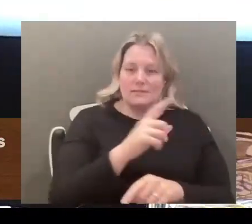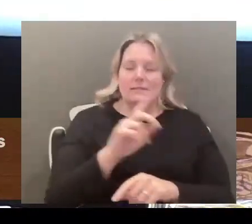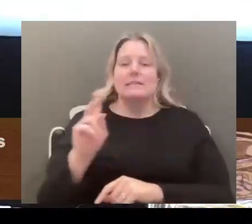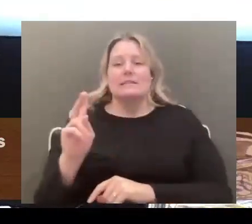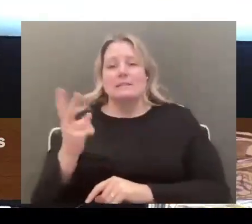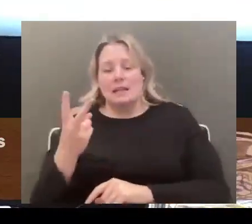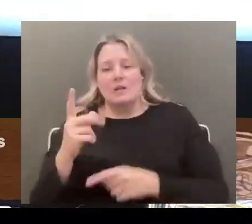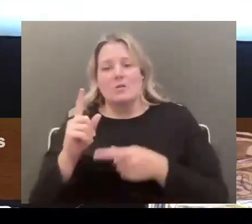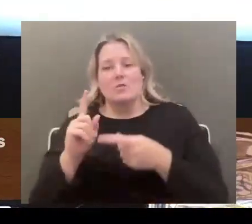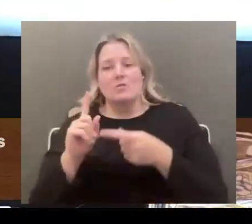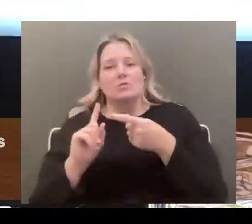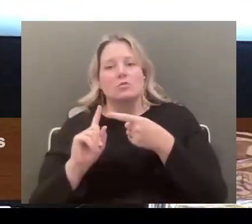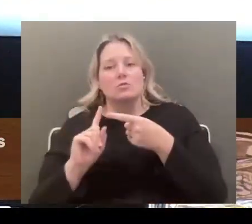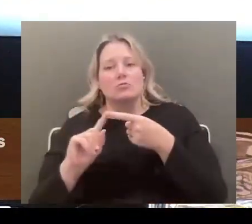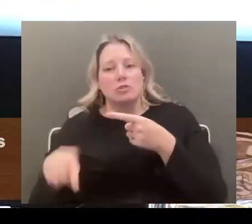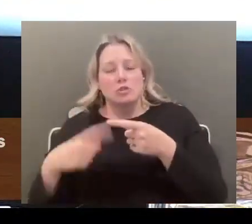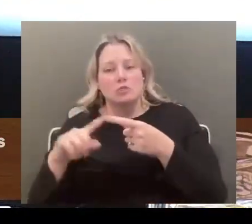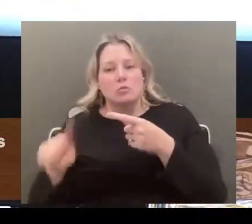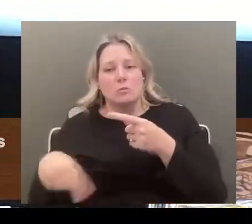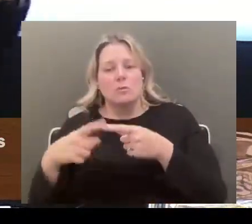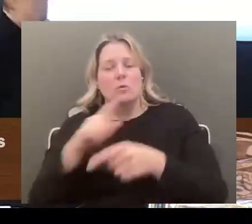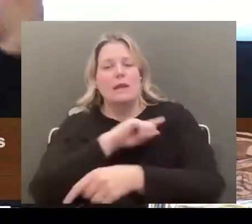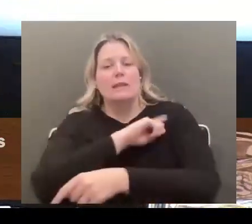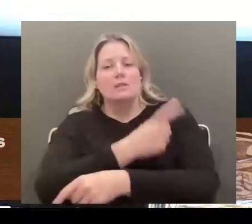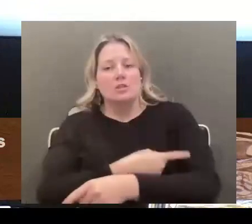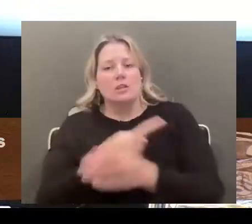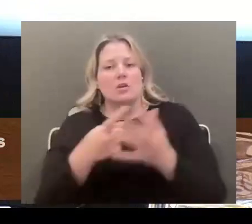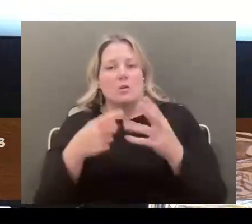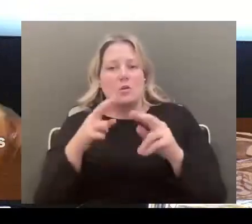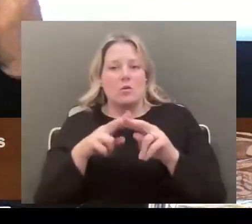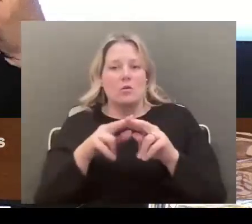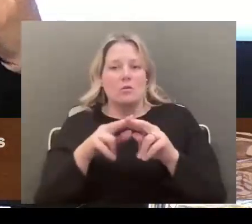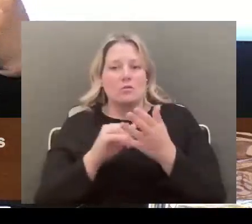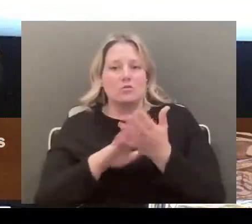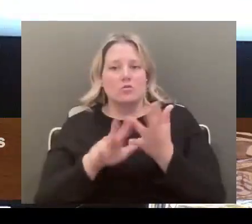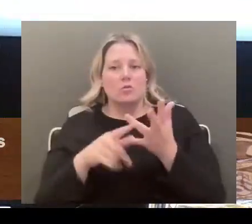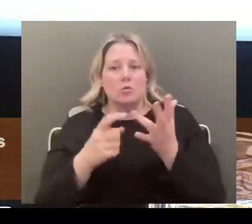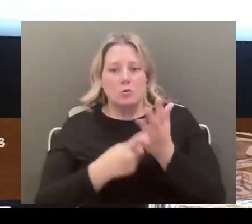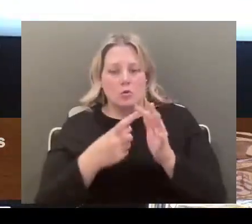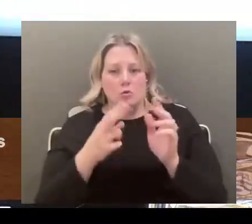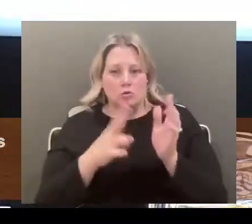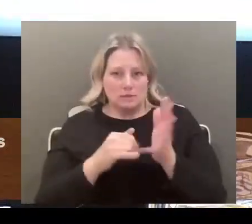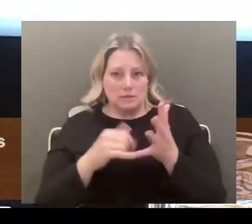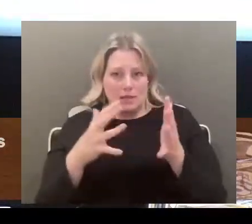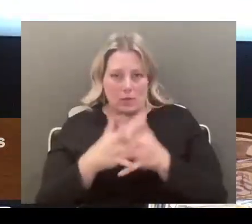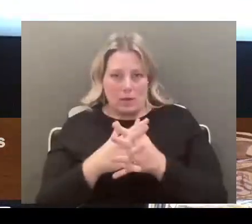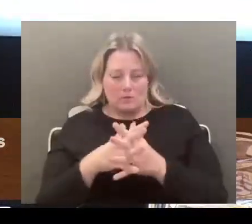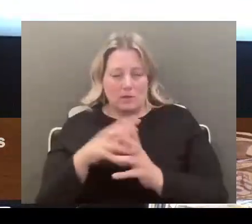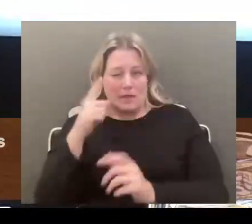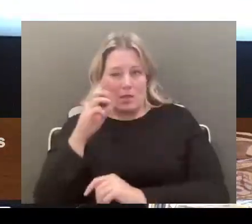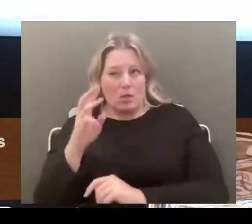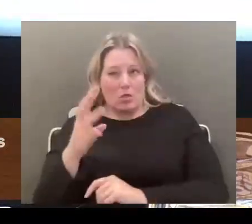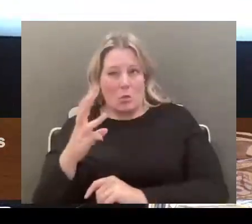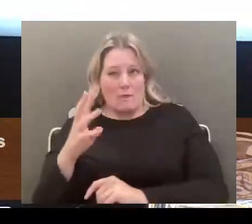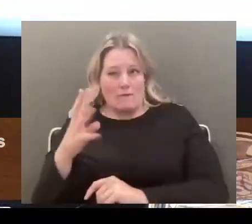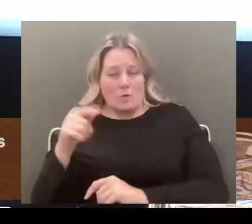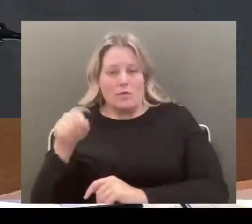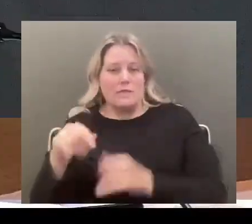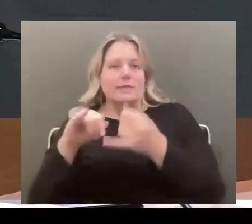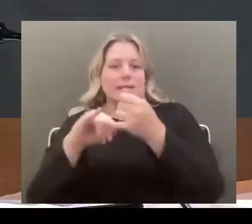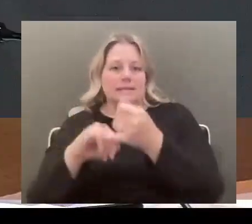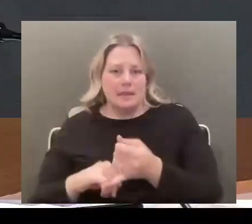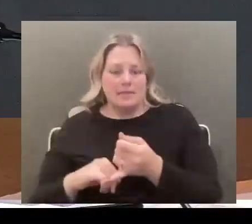energy offshore in New South Wales. And the third one, I think, is, or the fourth one, is this one here, Southern Ocean.